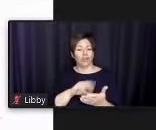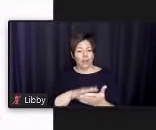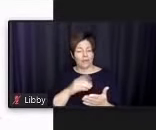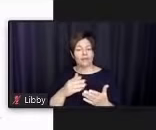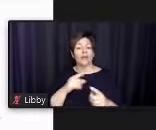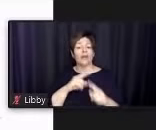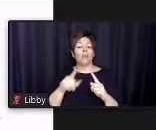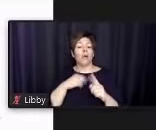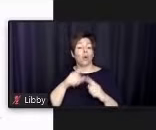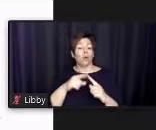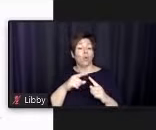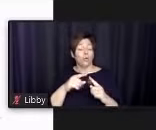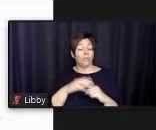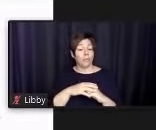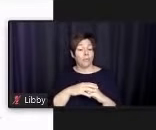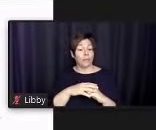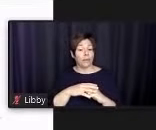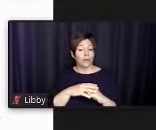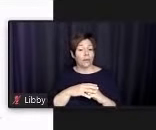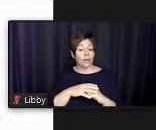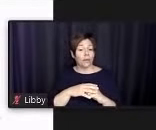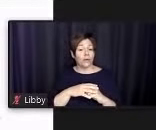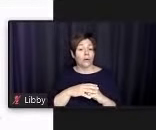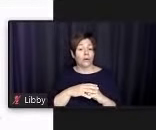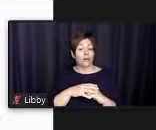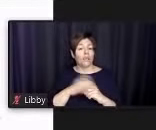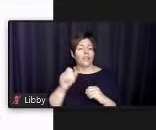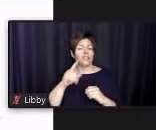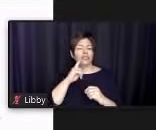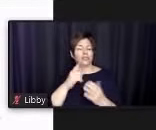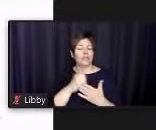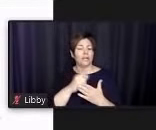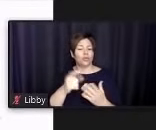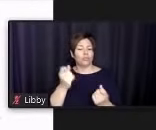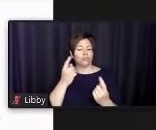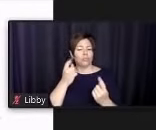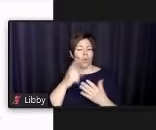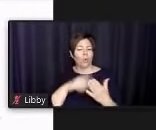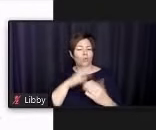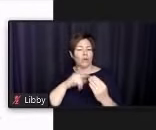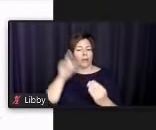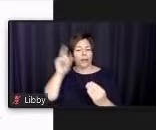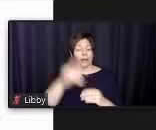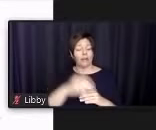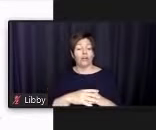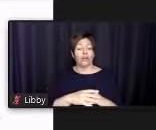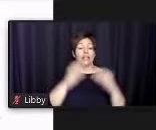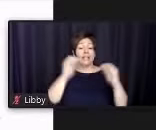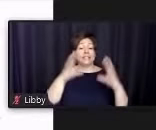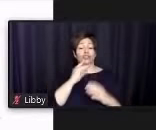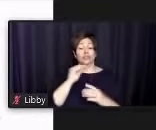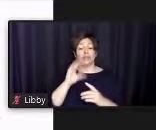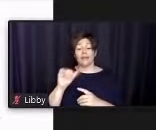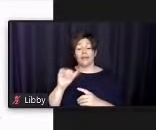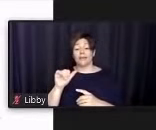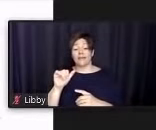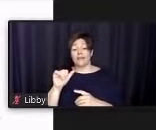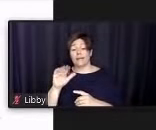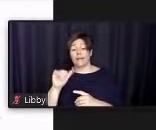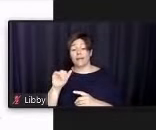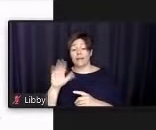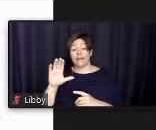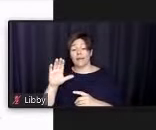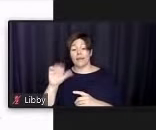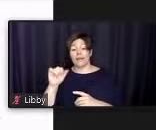what you need to think is make sure, just as this wet your appetite for this, is teachers and case managers should document all efforts